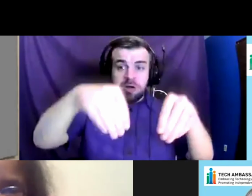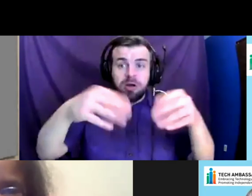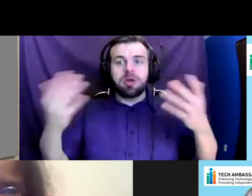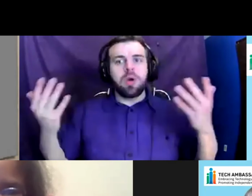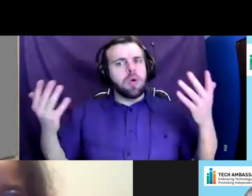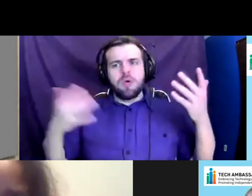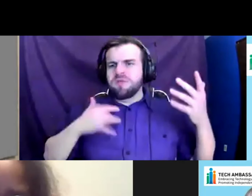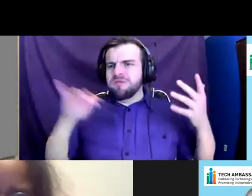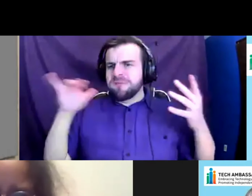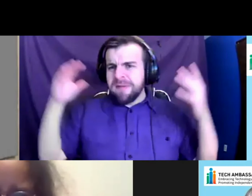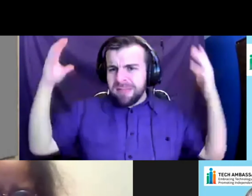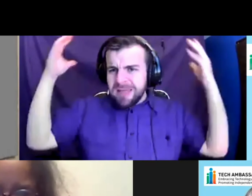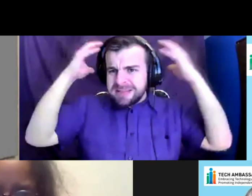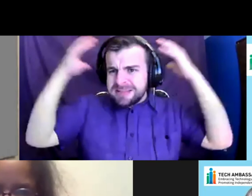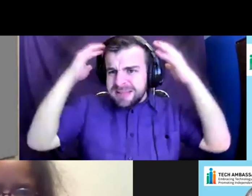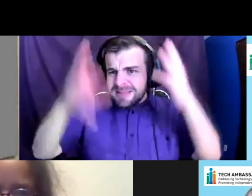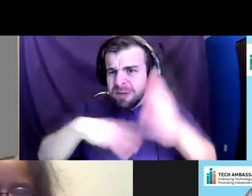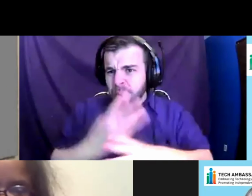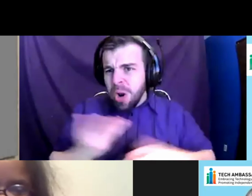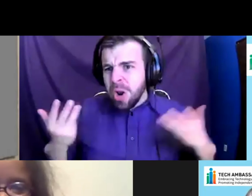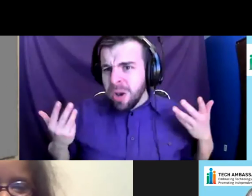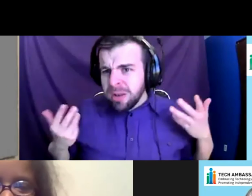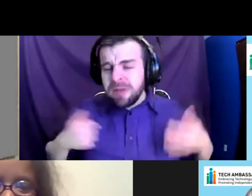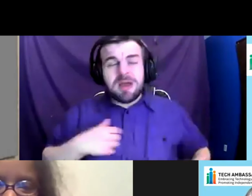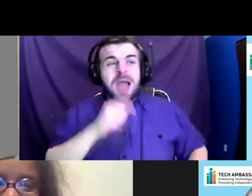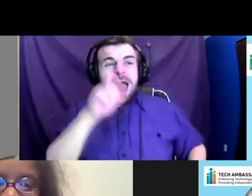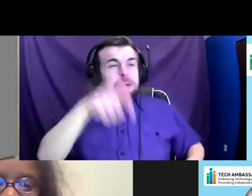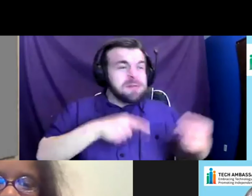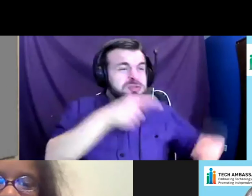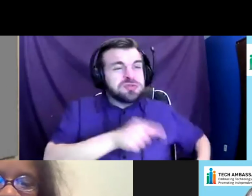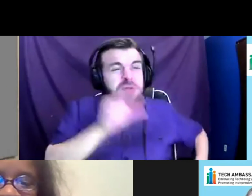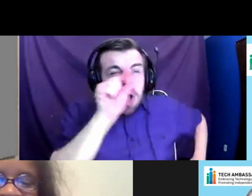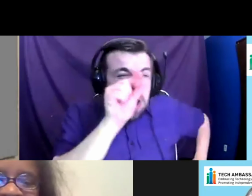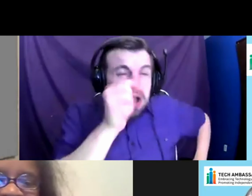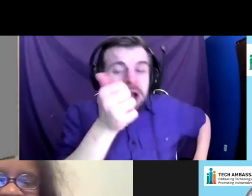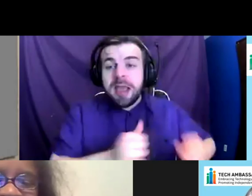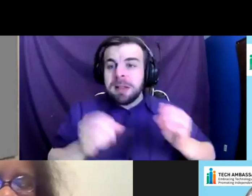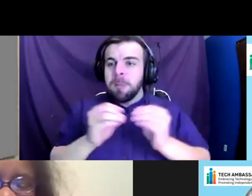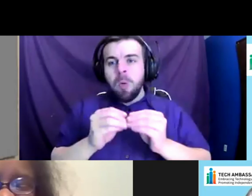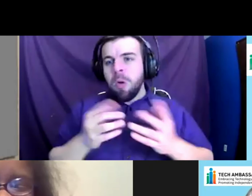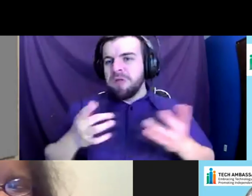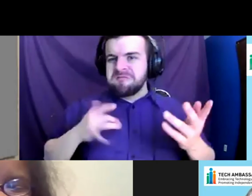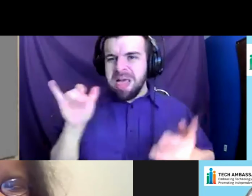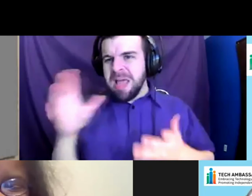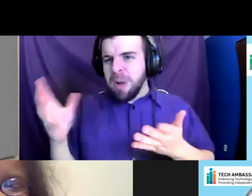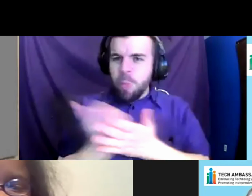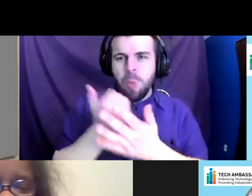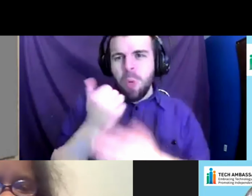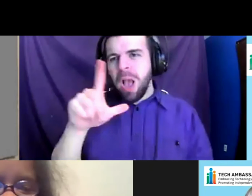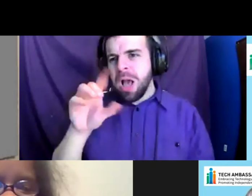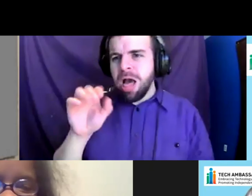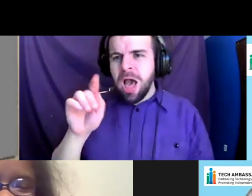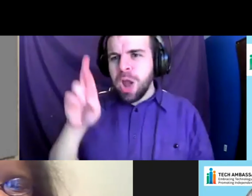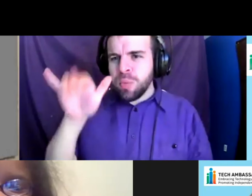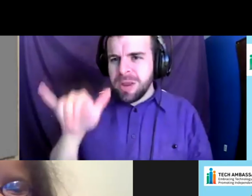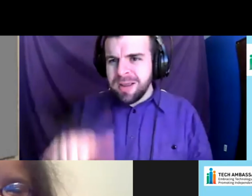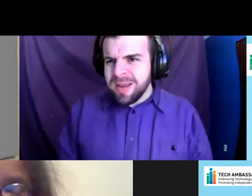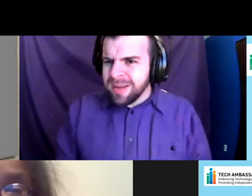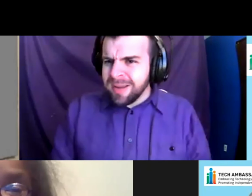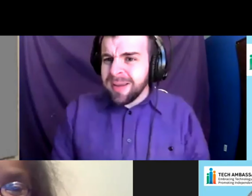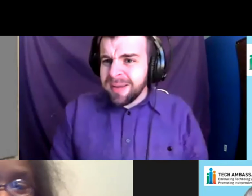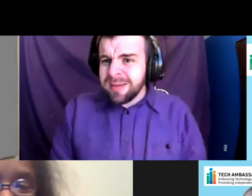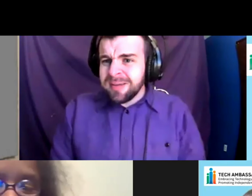don't have Yeah. to send little letters anymore. Yes, I won the lottery. Yeah. That's awesome. So also, like